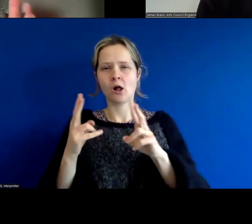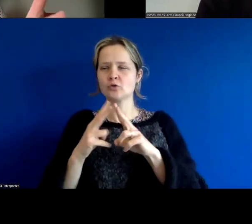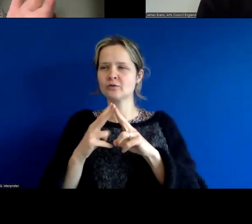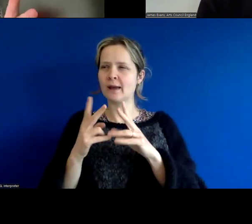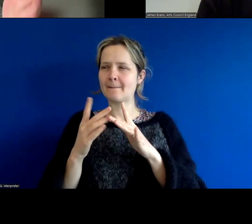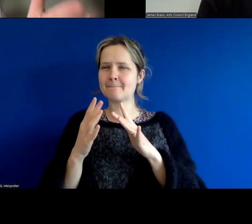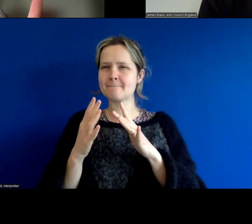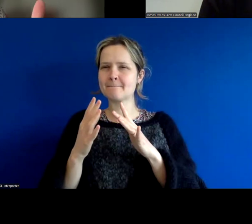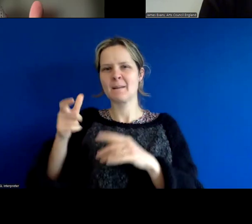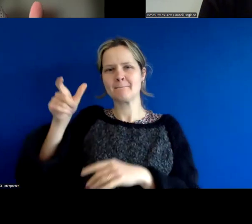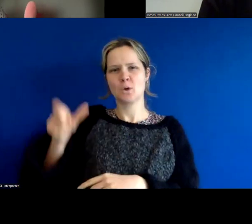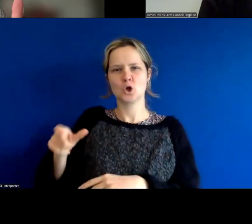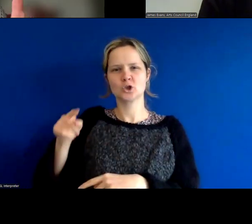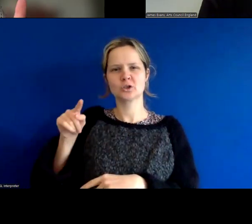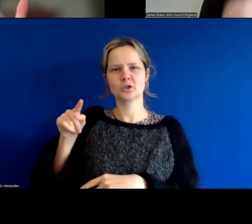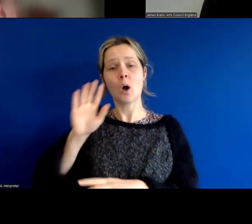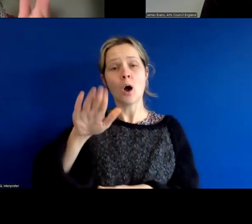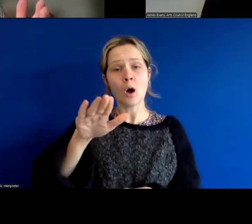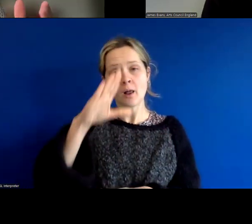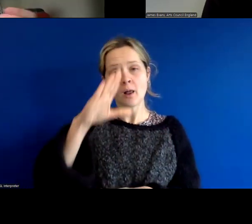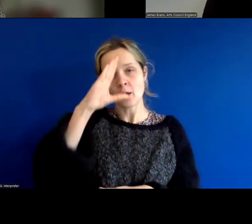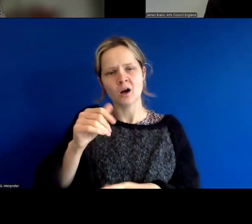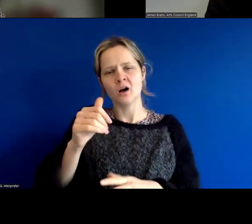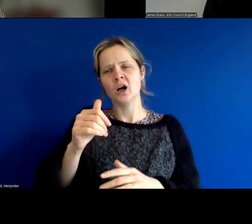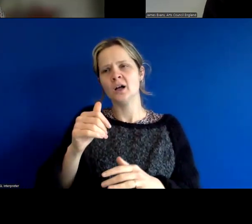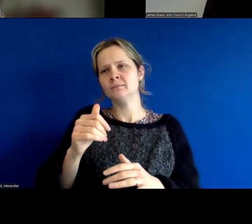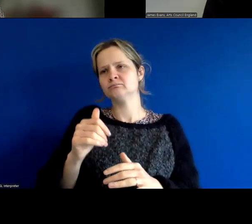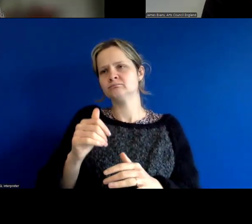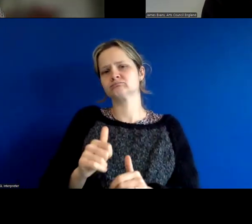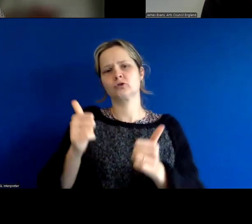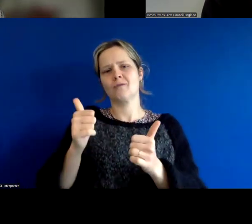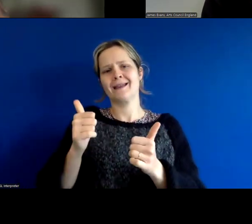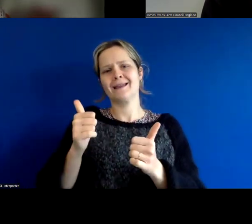great, or potentially we've got really rich data around a particular,